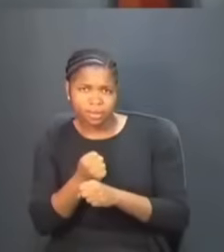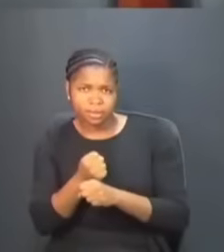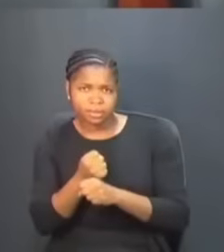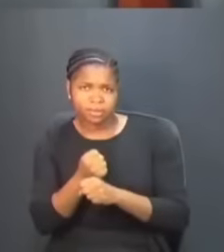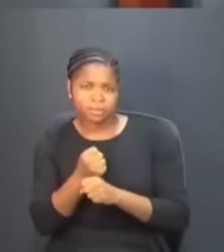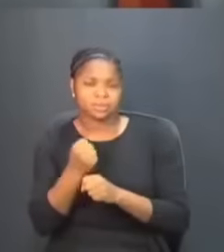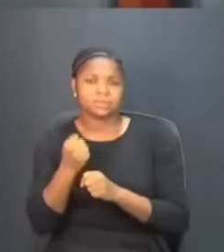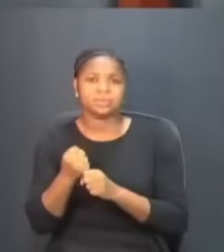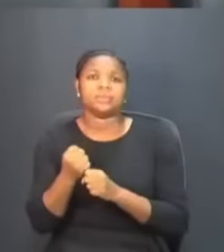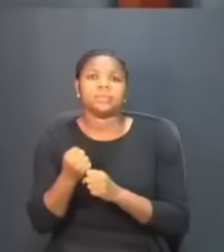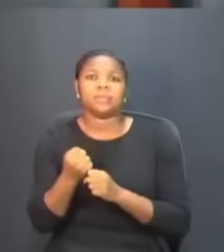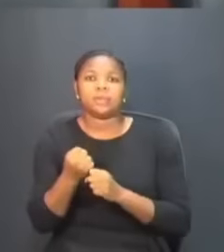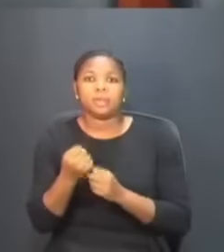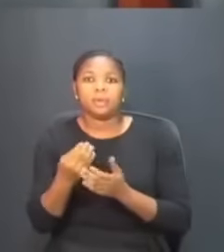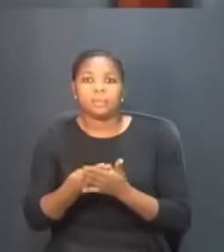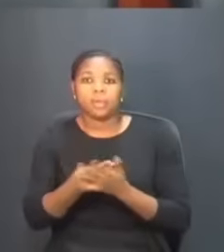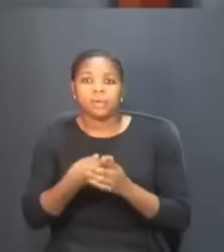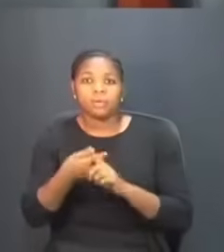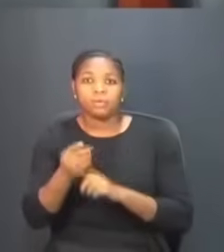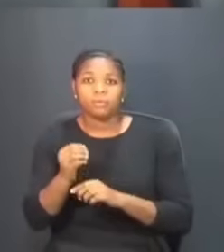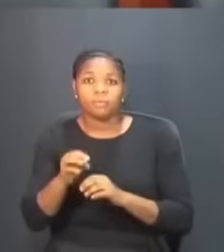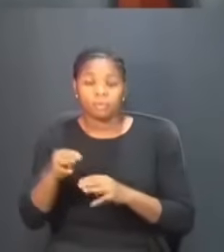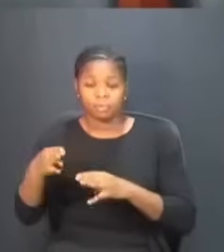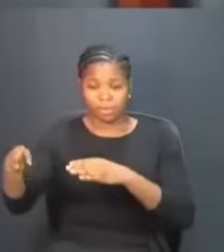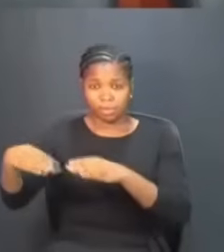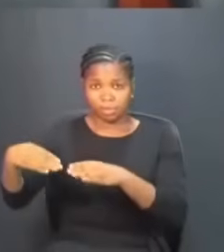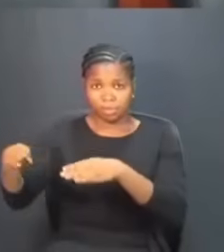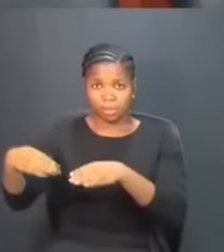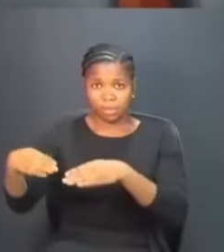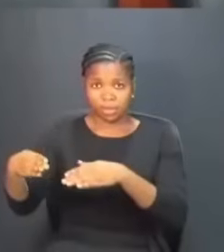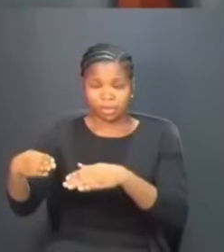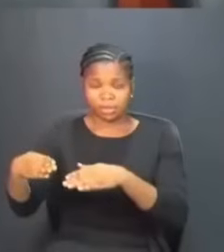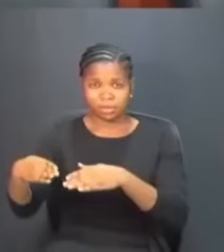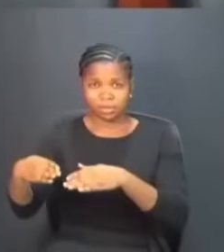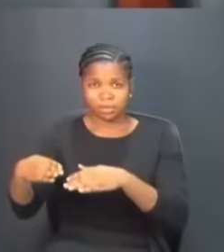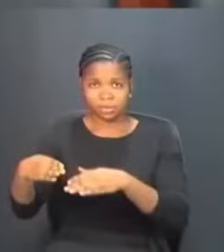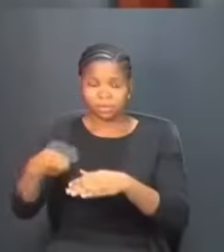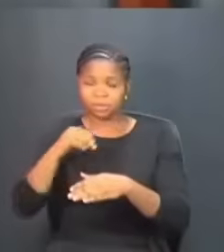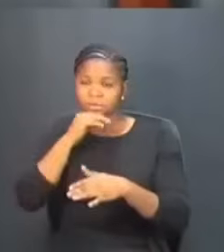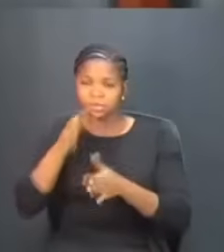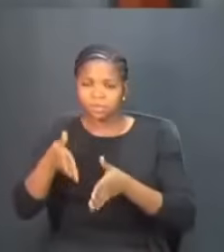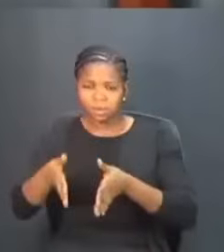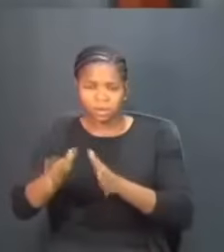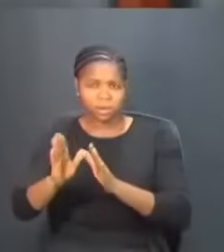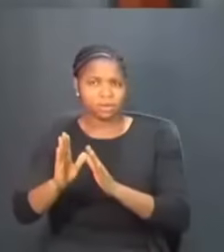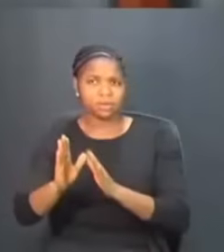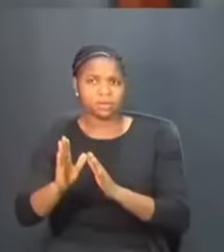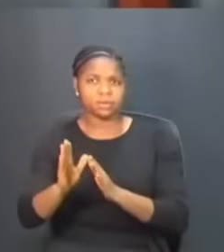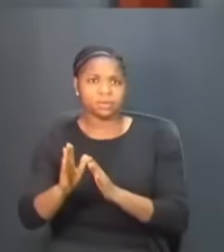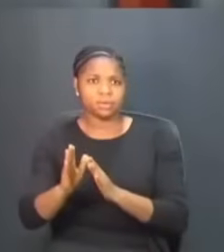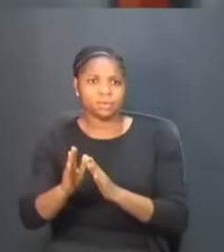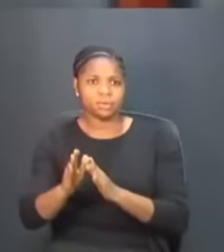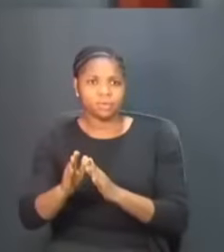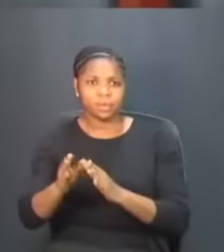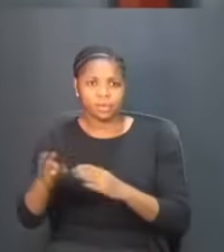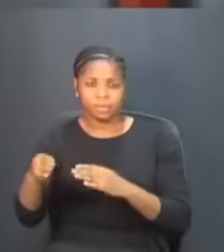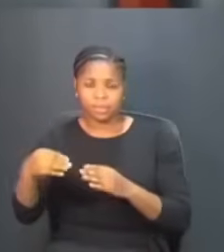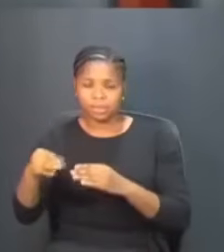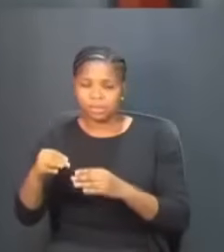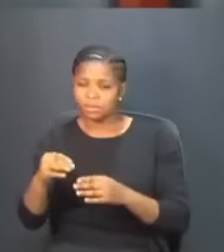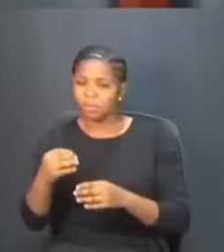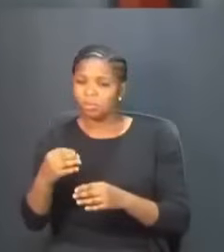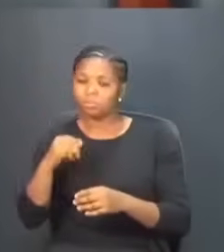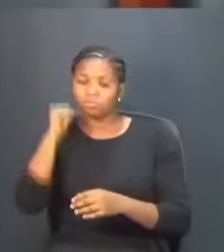money to trade. I therefore put it to him that Honorable Member, you have a right to ask a question but not to put it to the